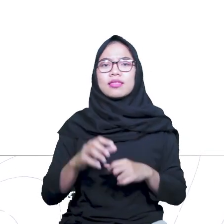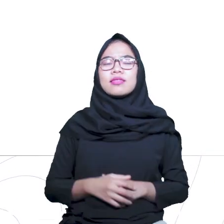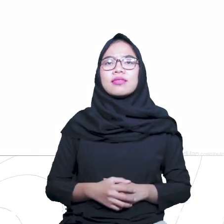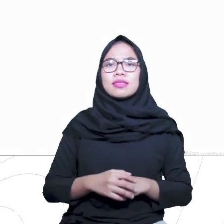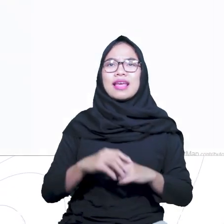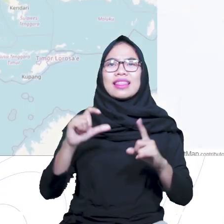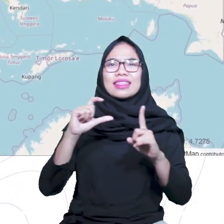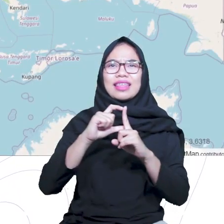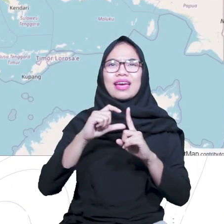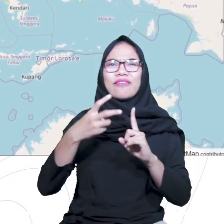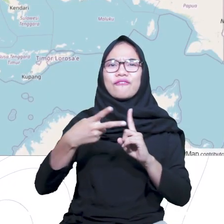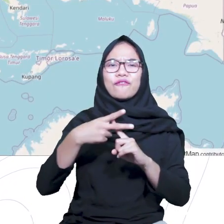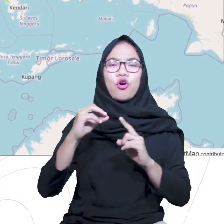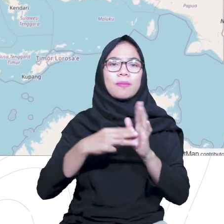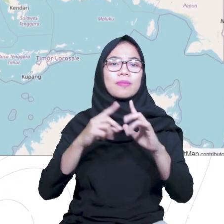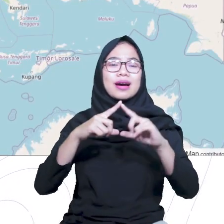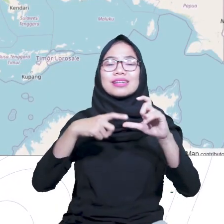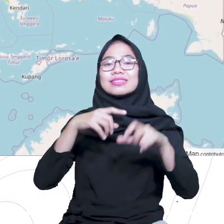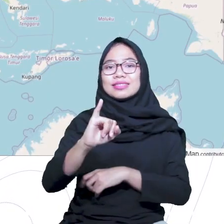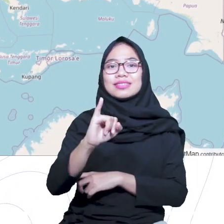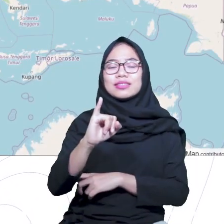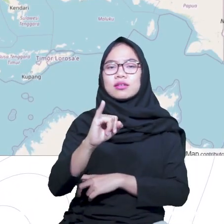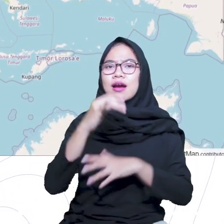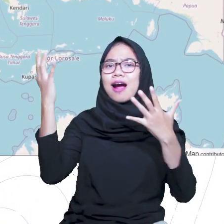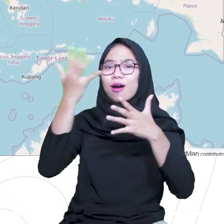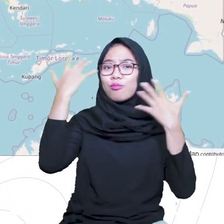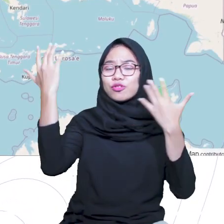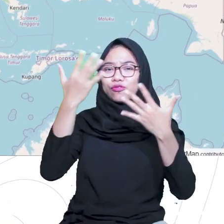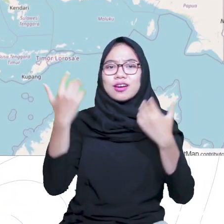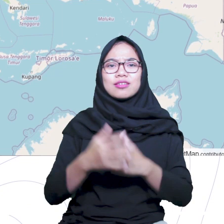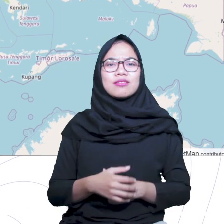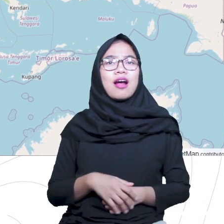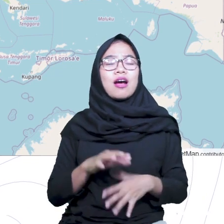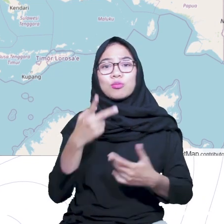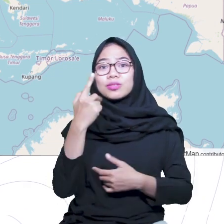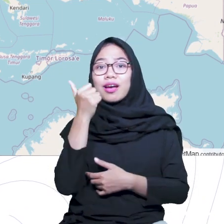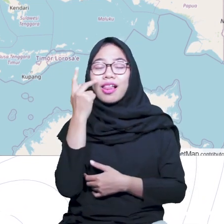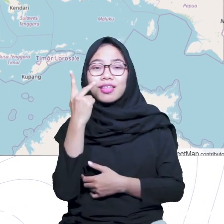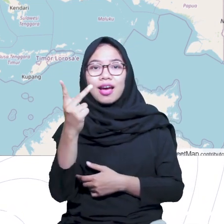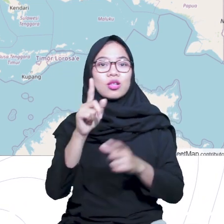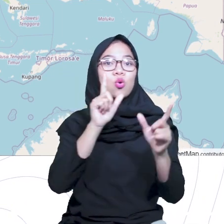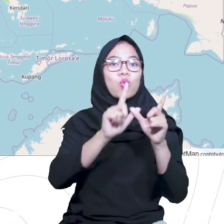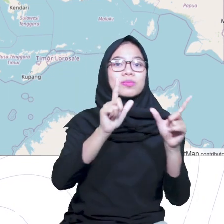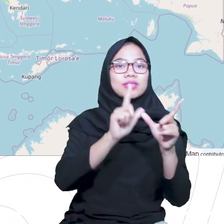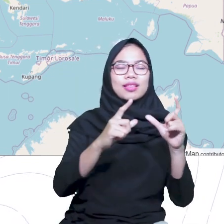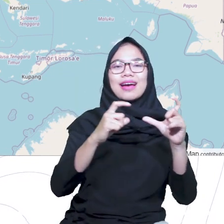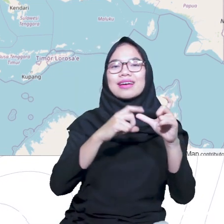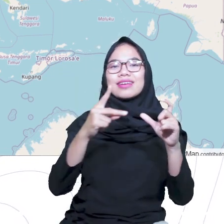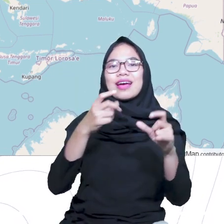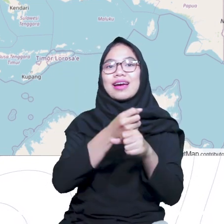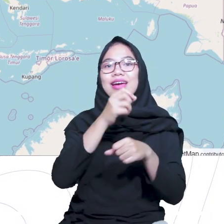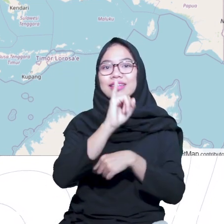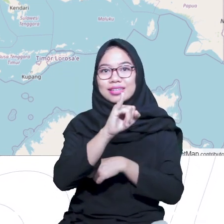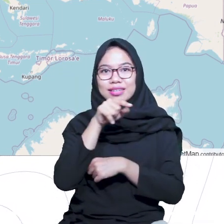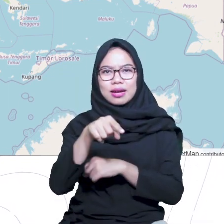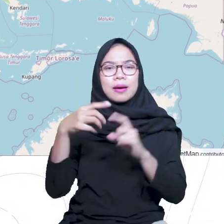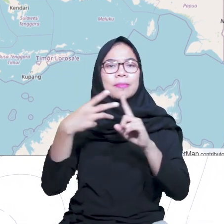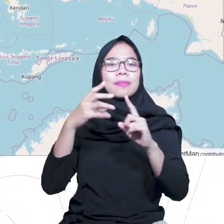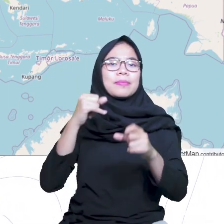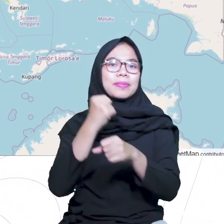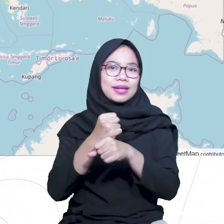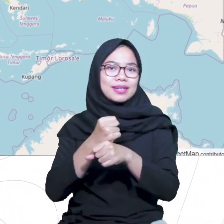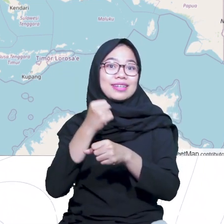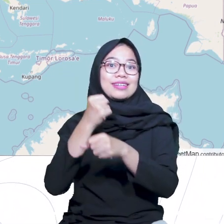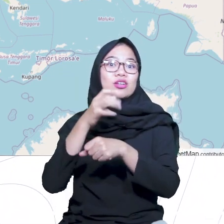model, deformation model, to atmospheric model. All can be accessed through the website